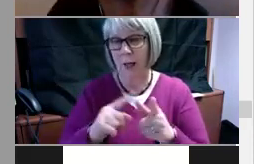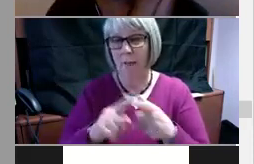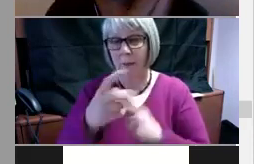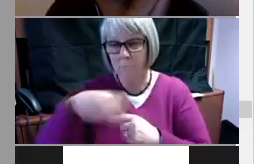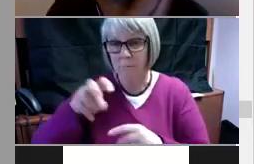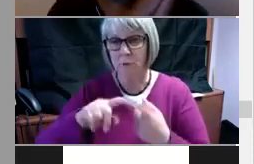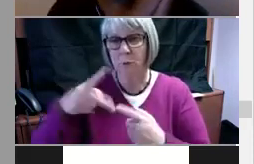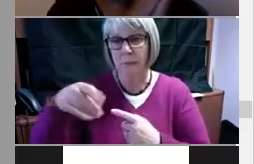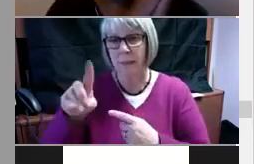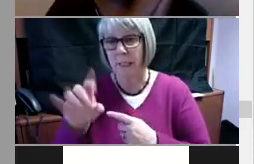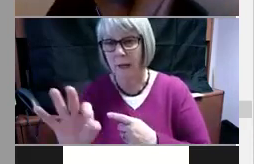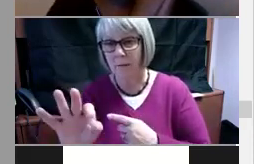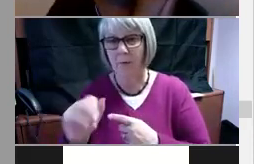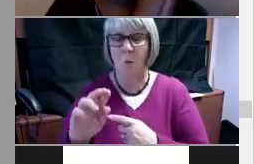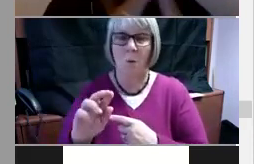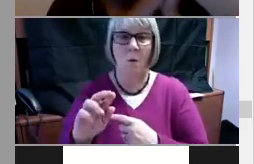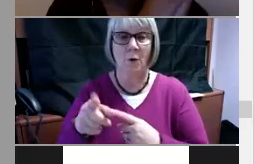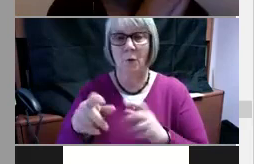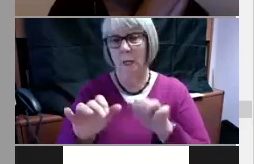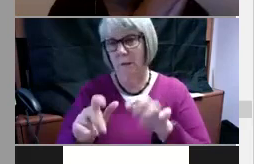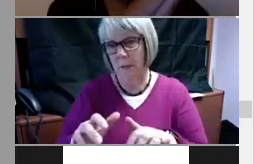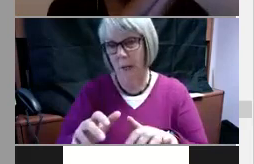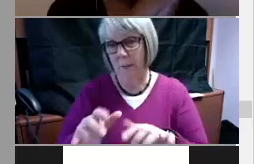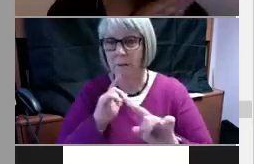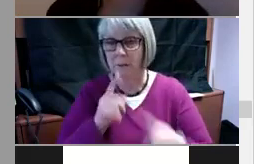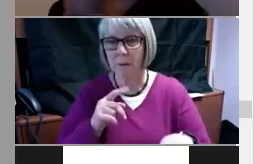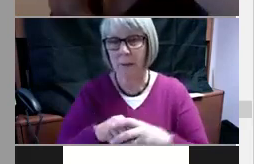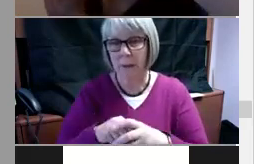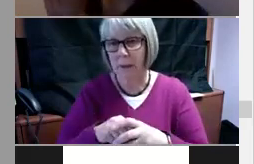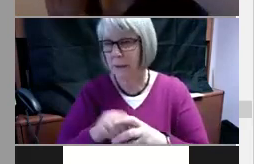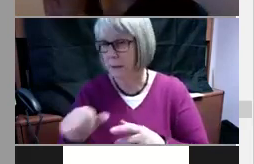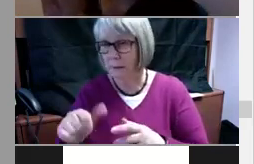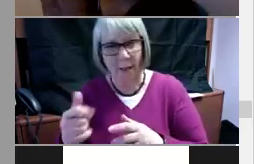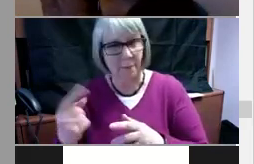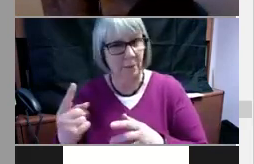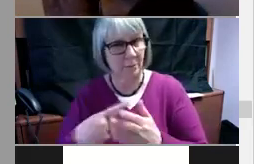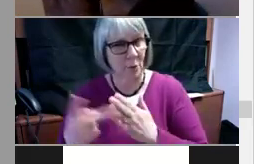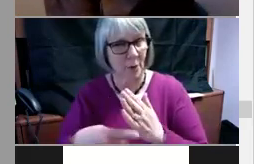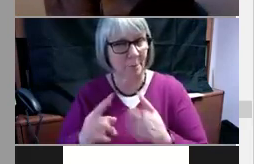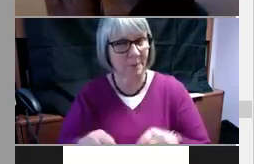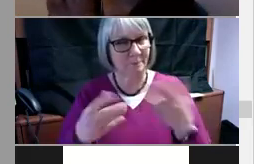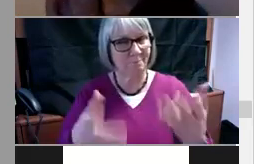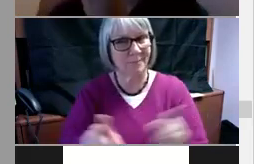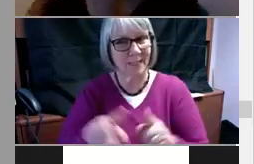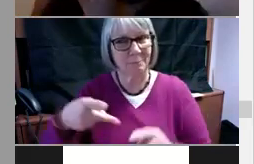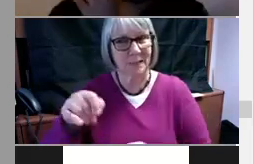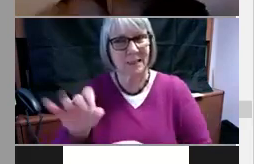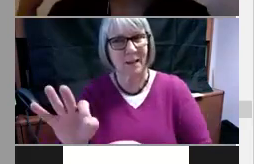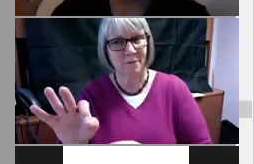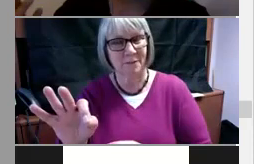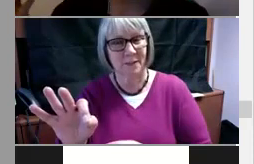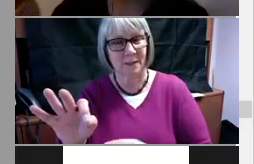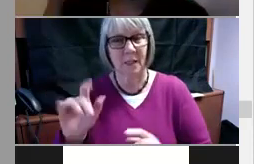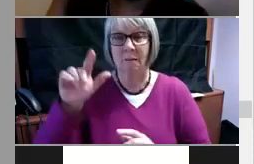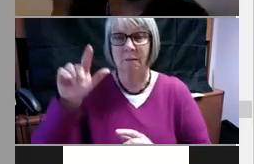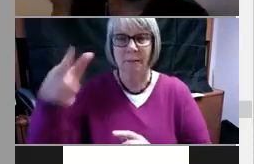you can also write up your solutions in LaTeX and then submit that as a PDF version. Later down